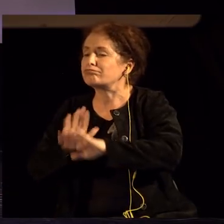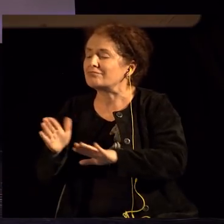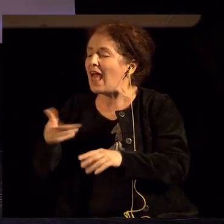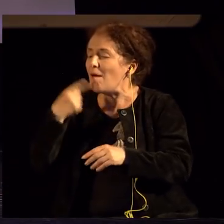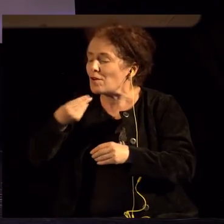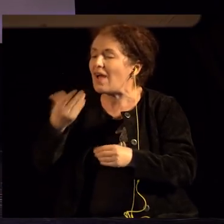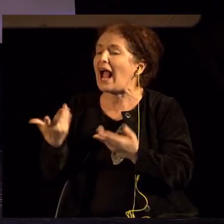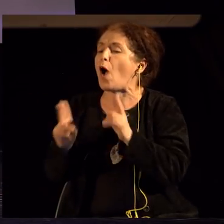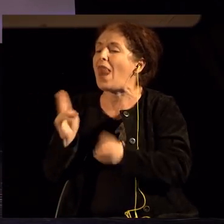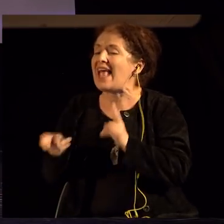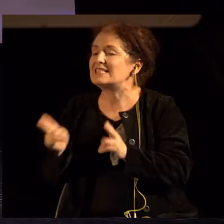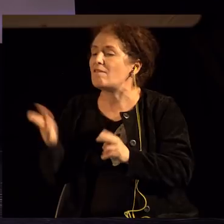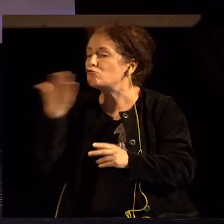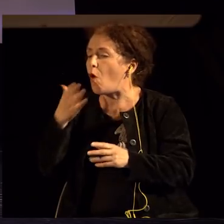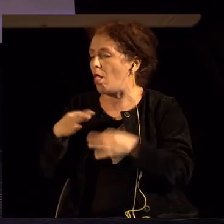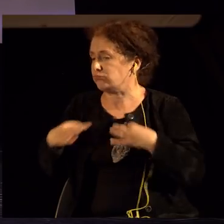know what they were doing.